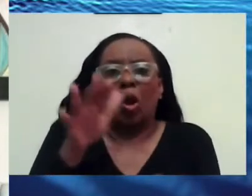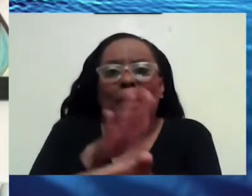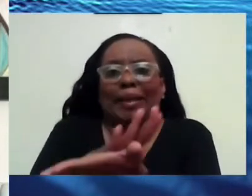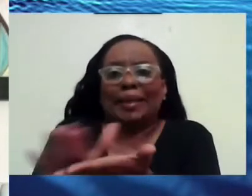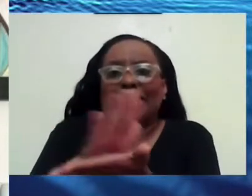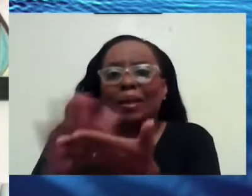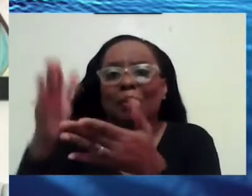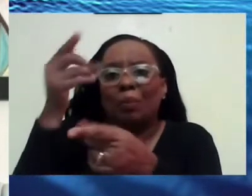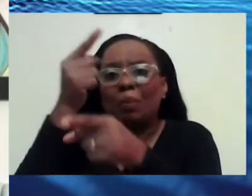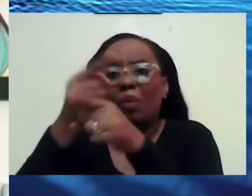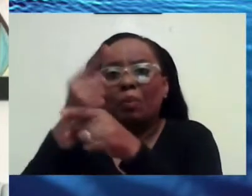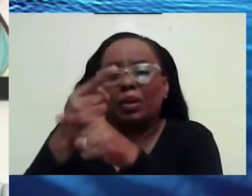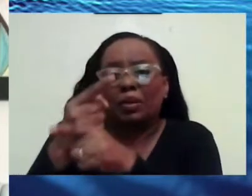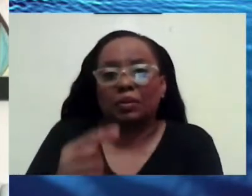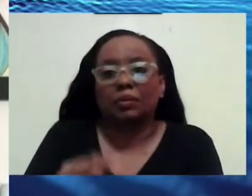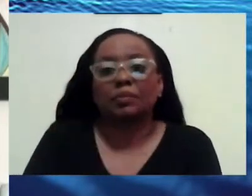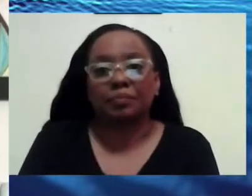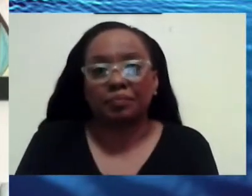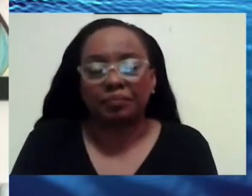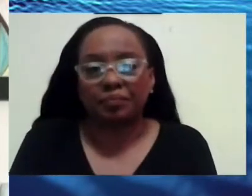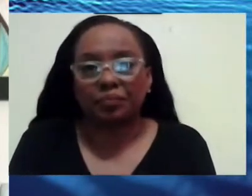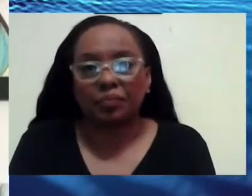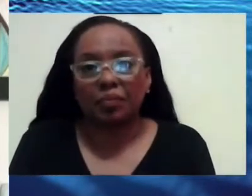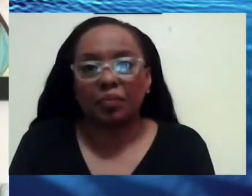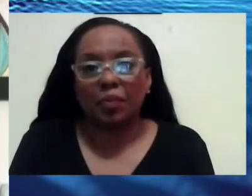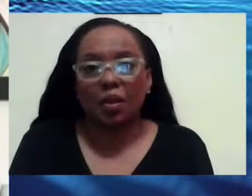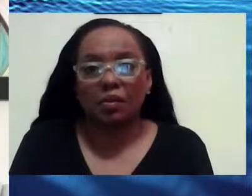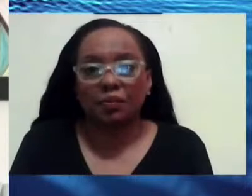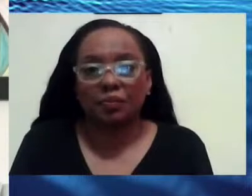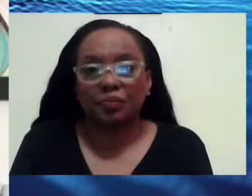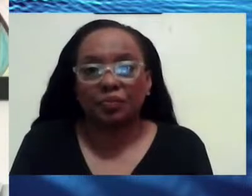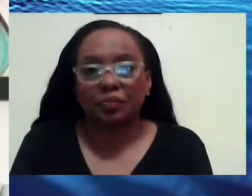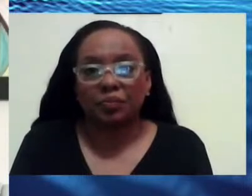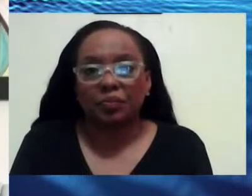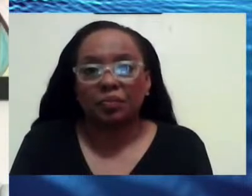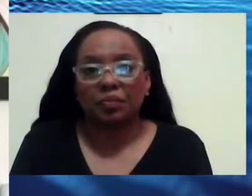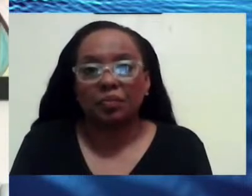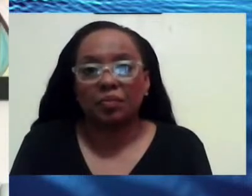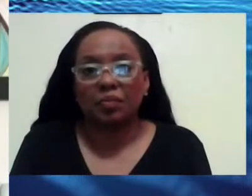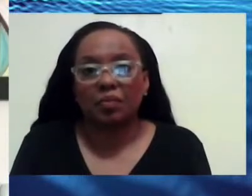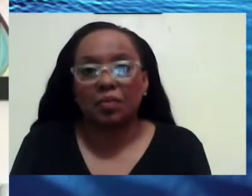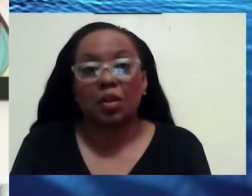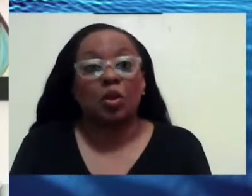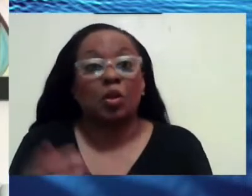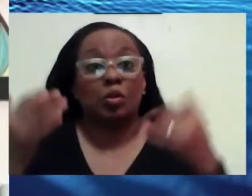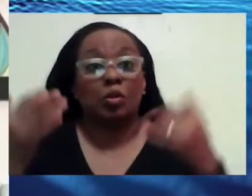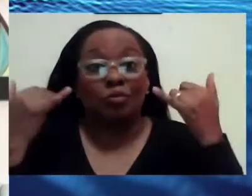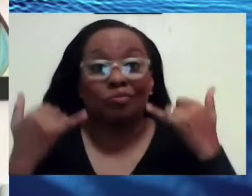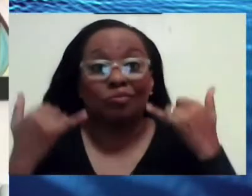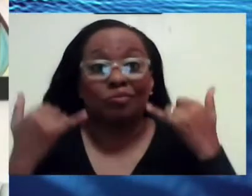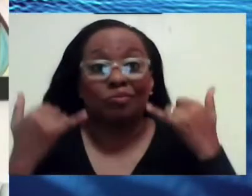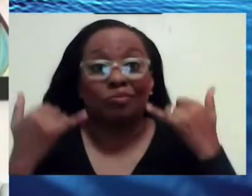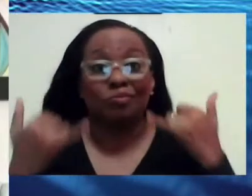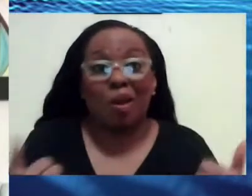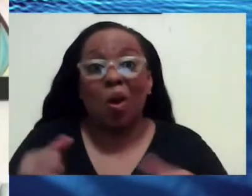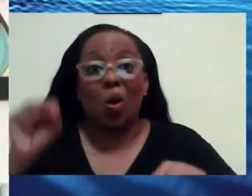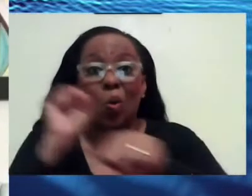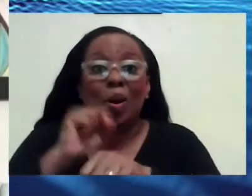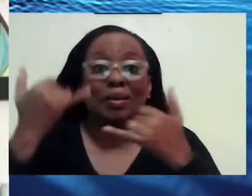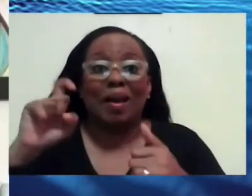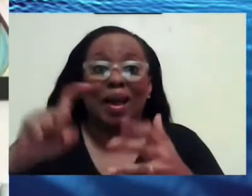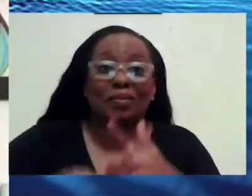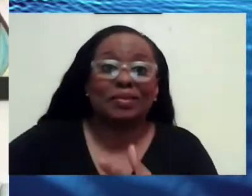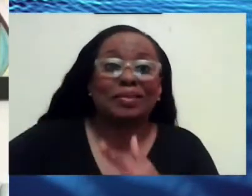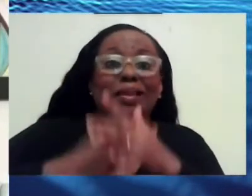outside. Therefore, in light of the extent and the nature of the works, which are now going to have to be undertaken across the school plants, I want